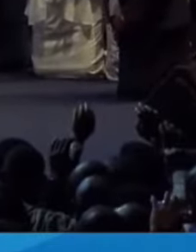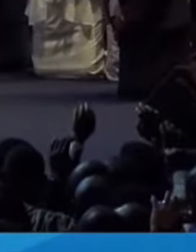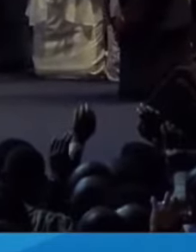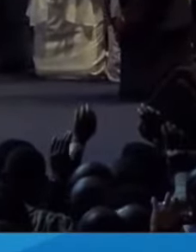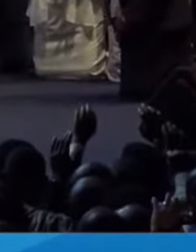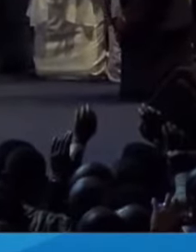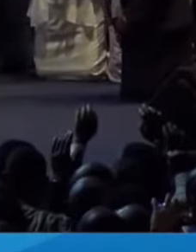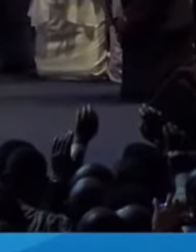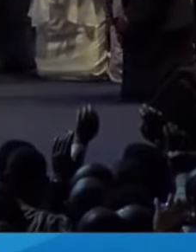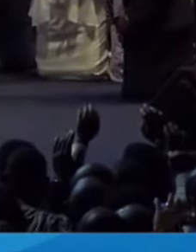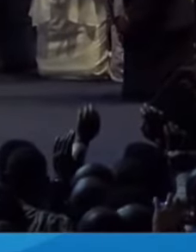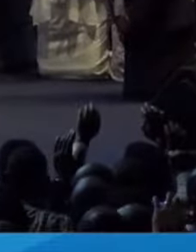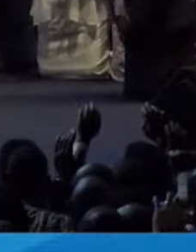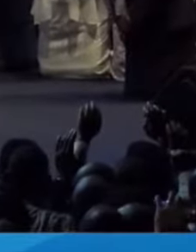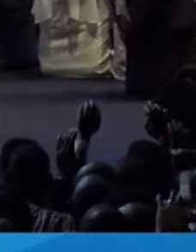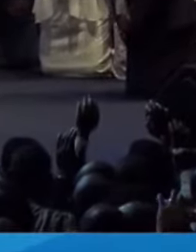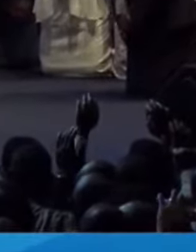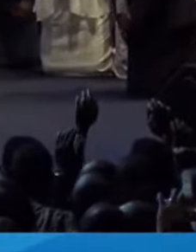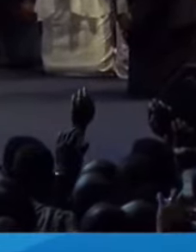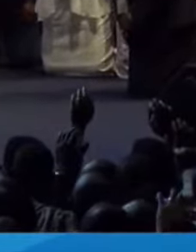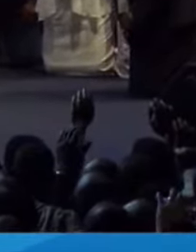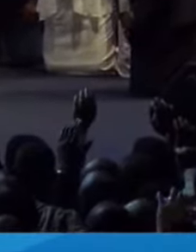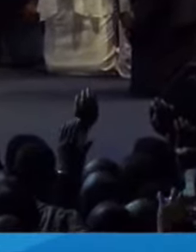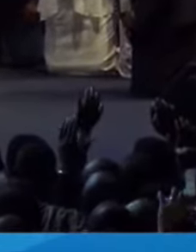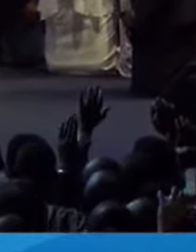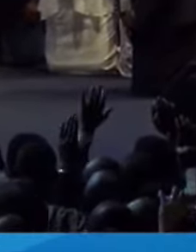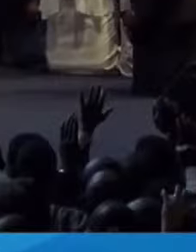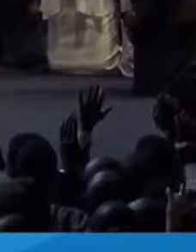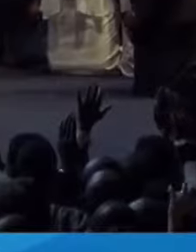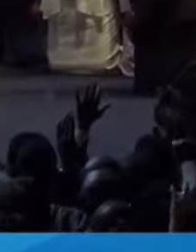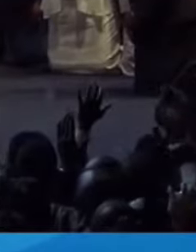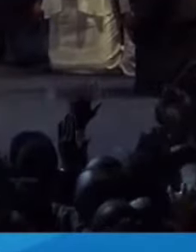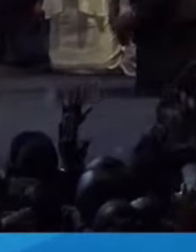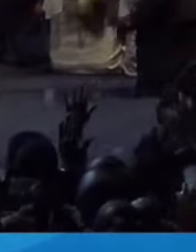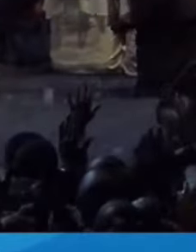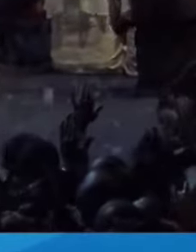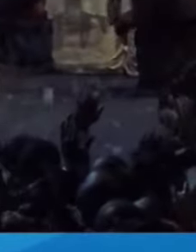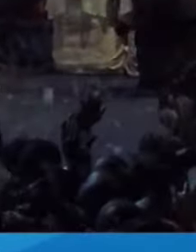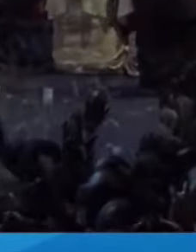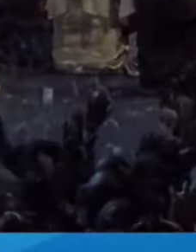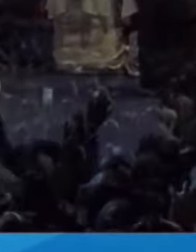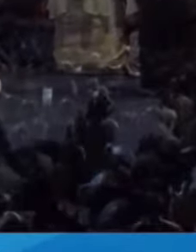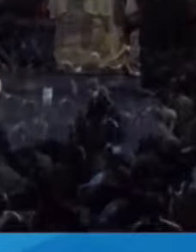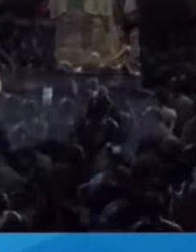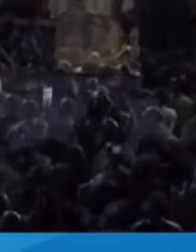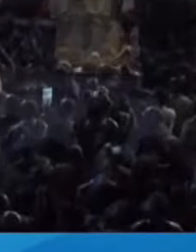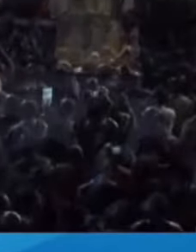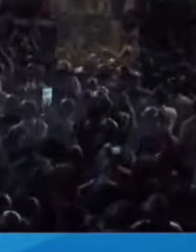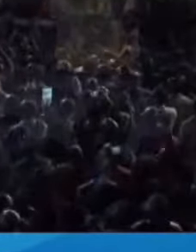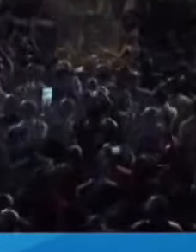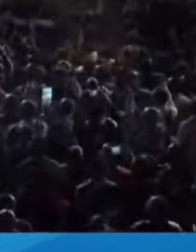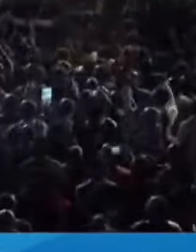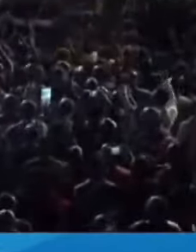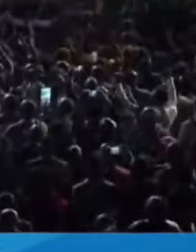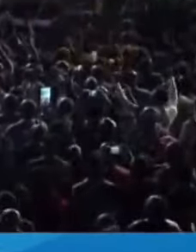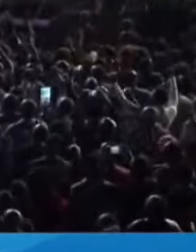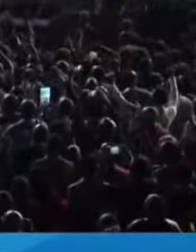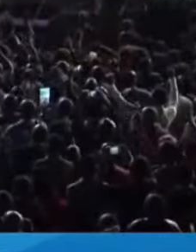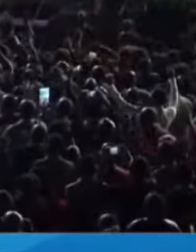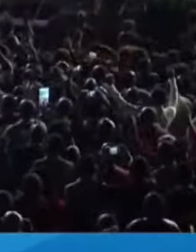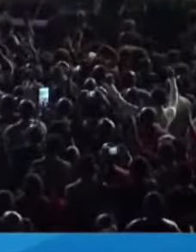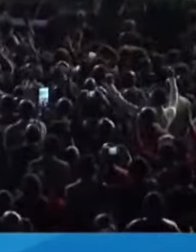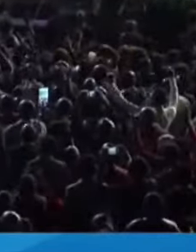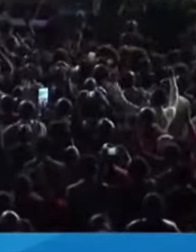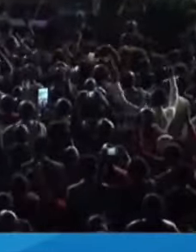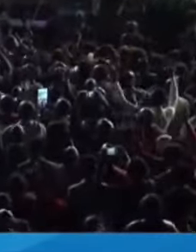to cry amen seven times number one 2